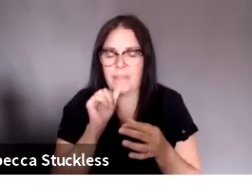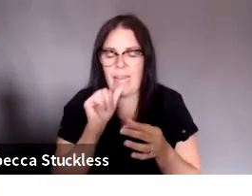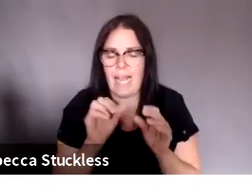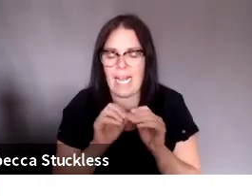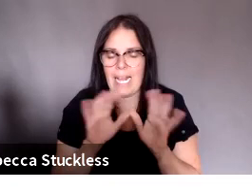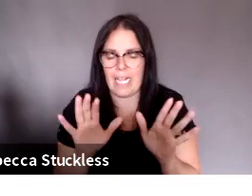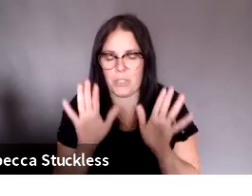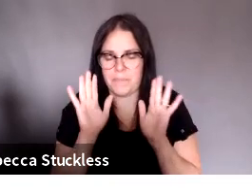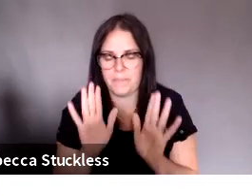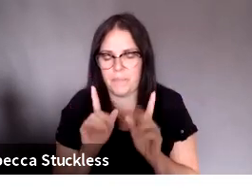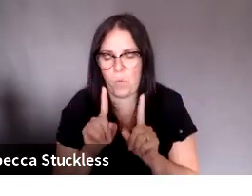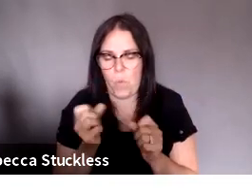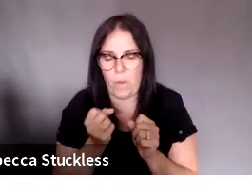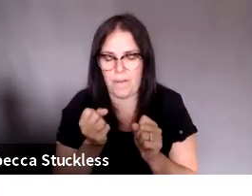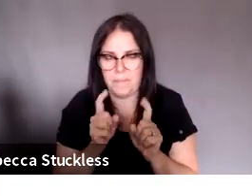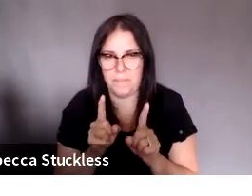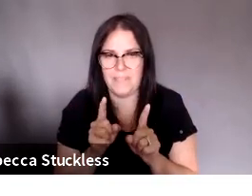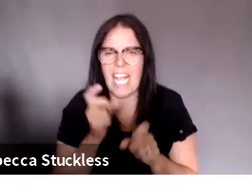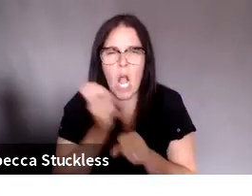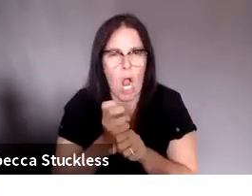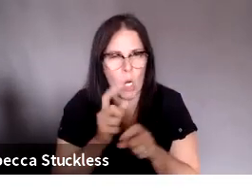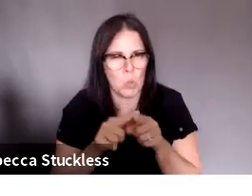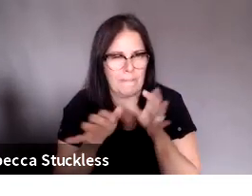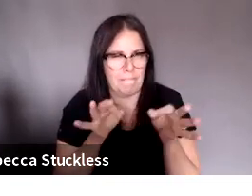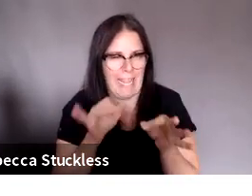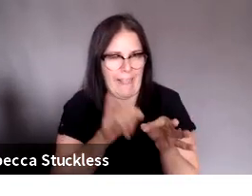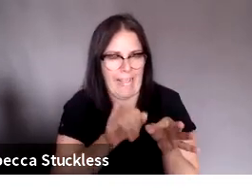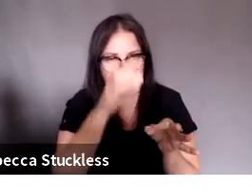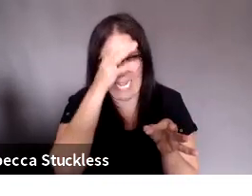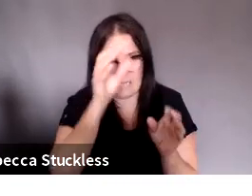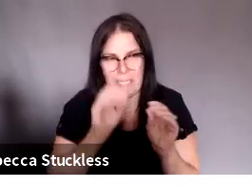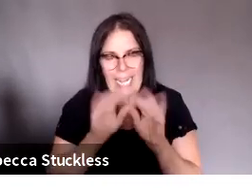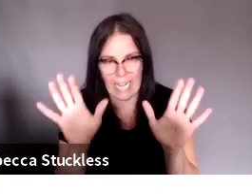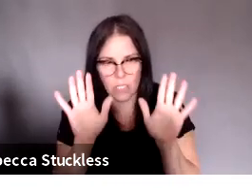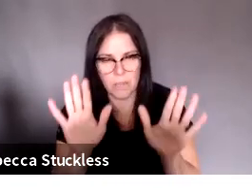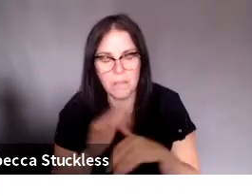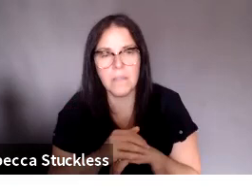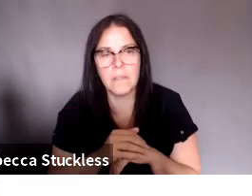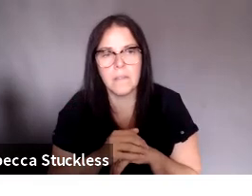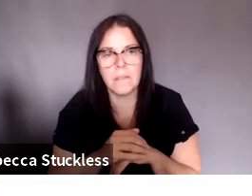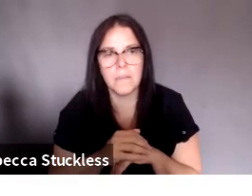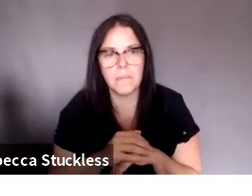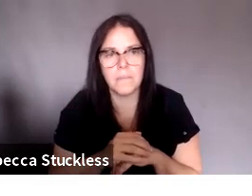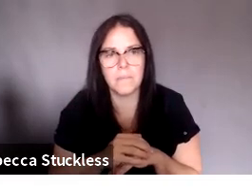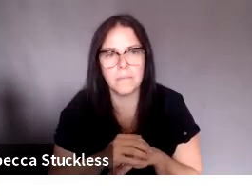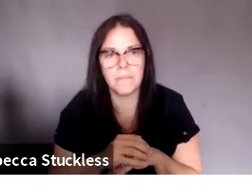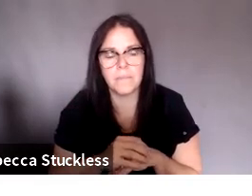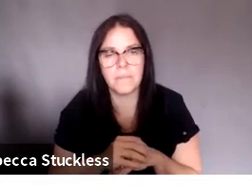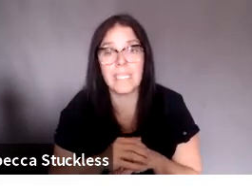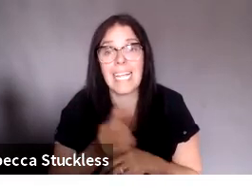hard to define accurately. You need to get 3 suitability indicators from each